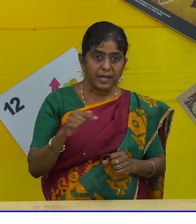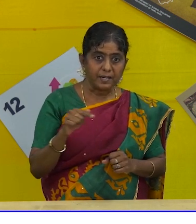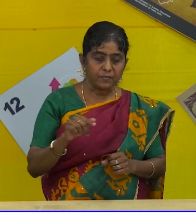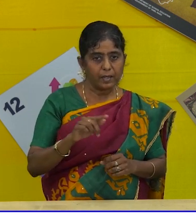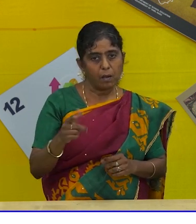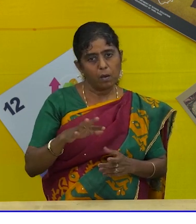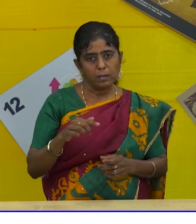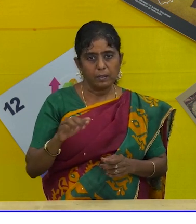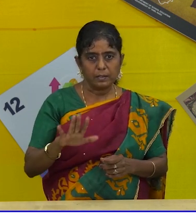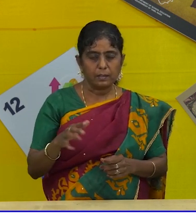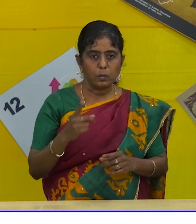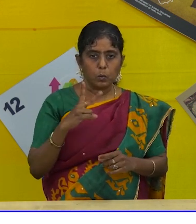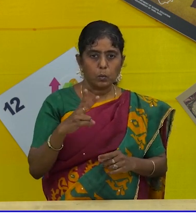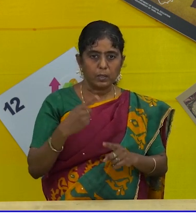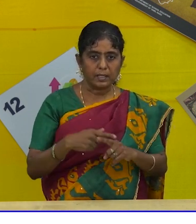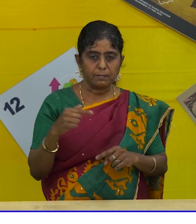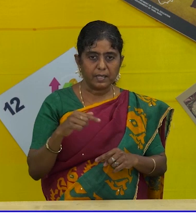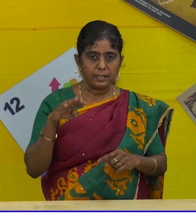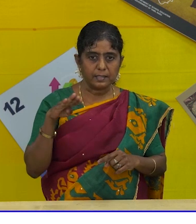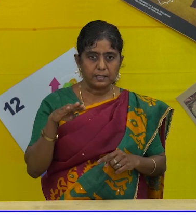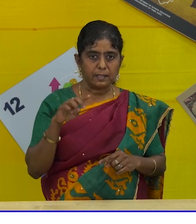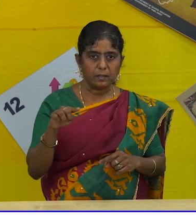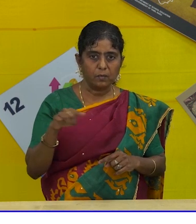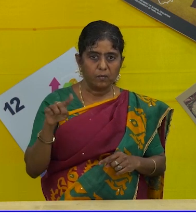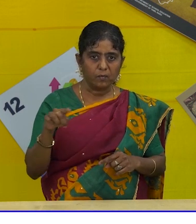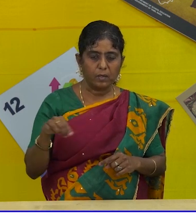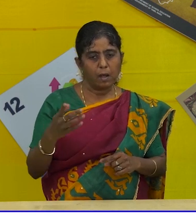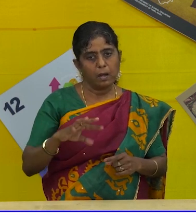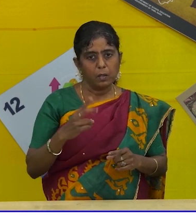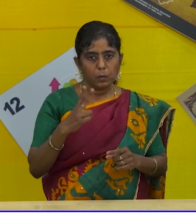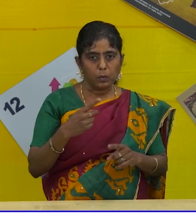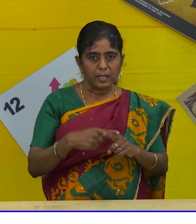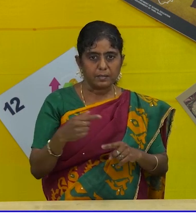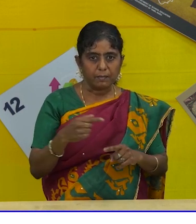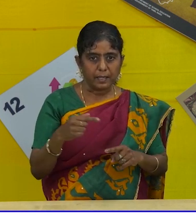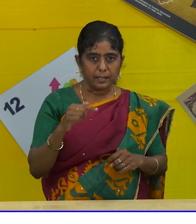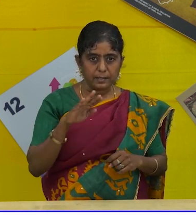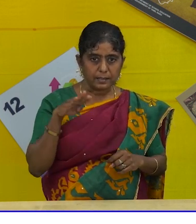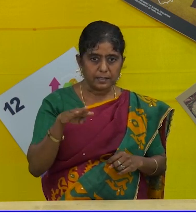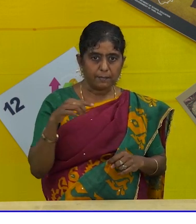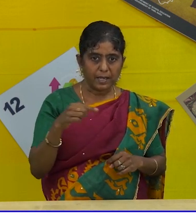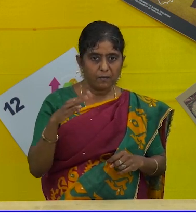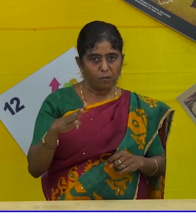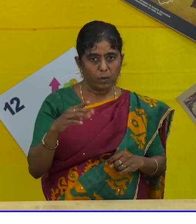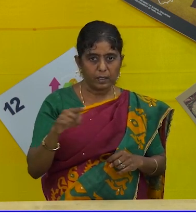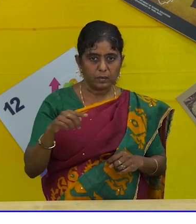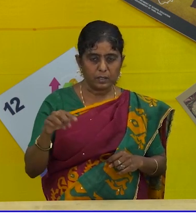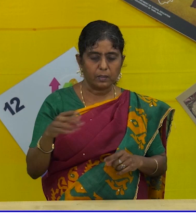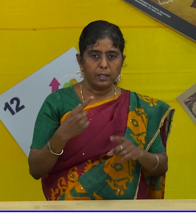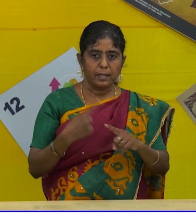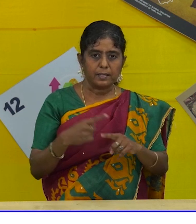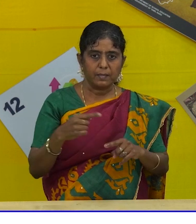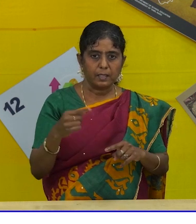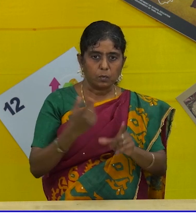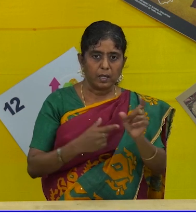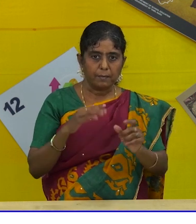equal to 0. 2x minus z equal to 4, or you can say 2x minus z minus 4 equal to 0. X minus y